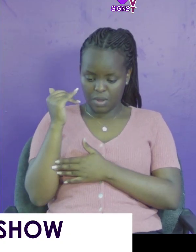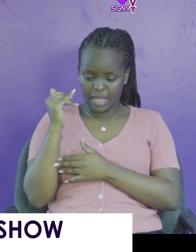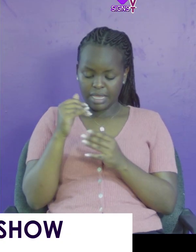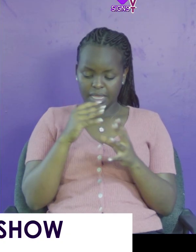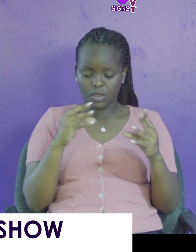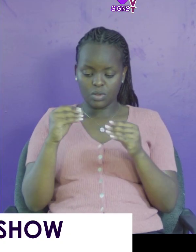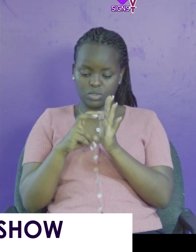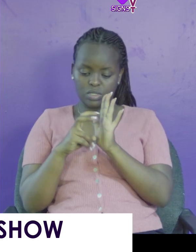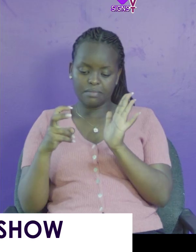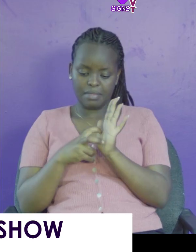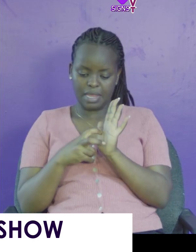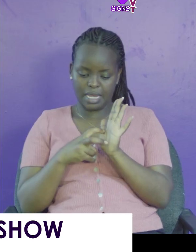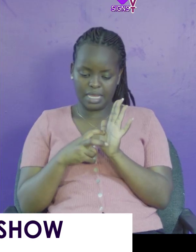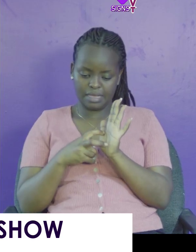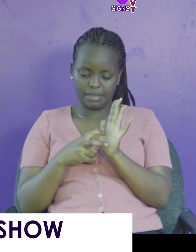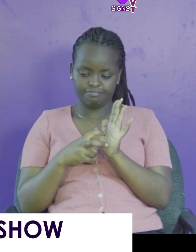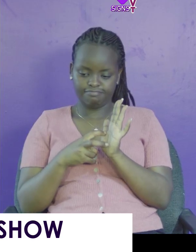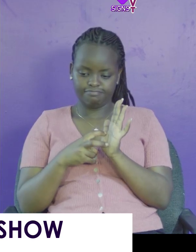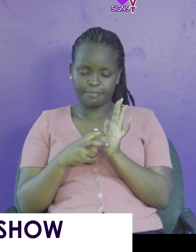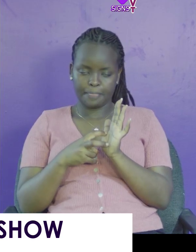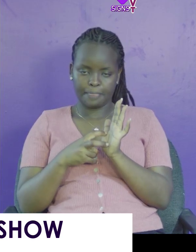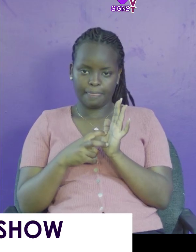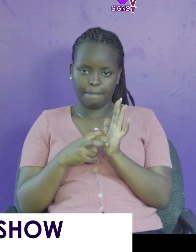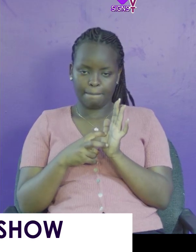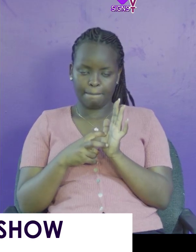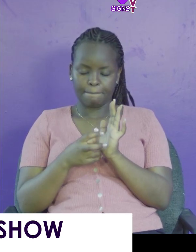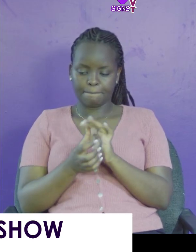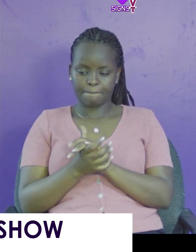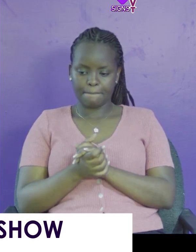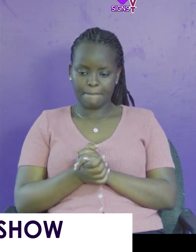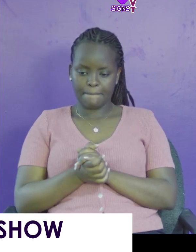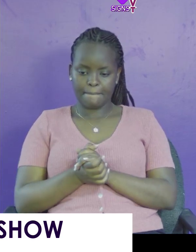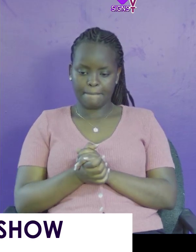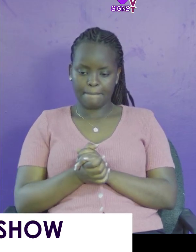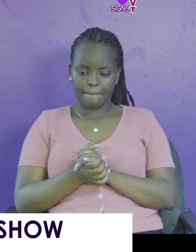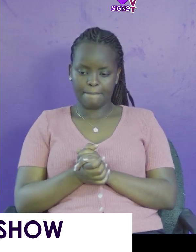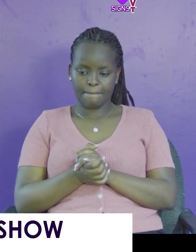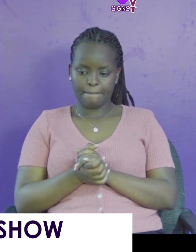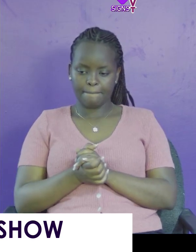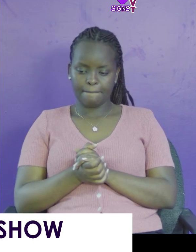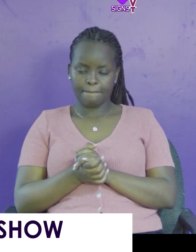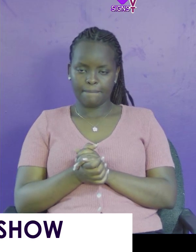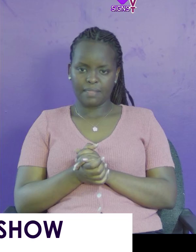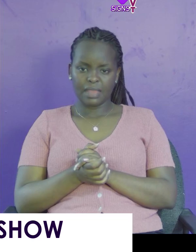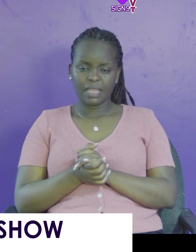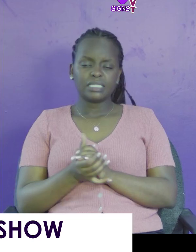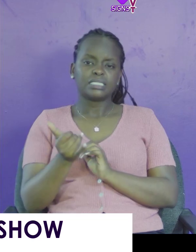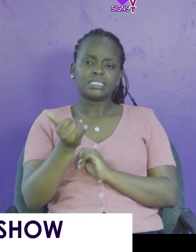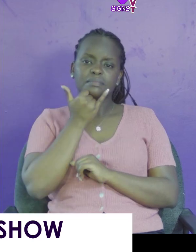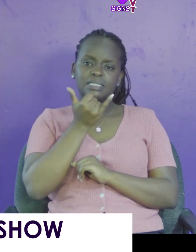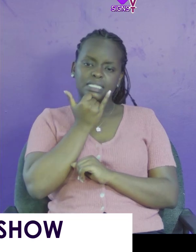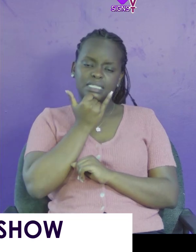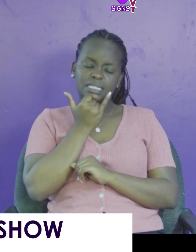definition of roles. Let's stick there on the issue of the bridge. Yeah. Is it an error when a